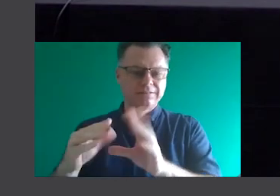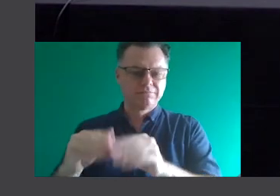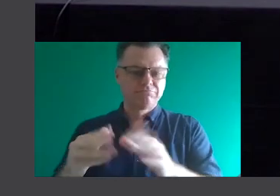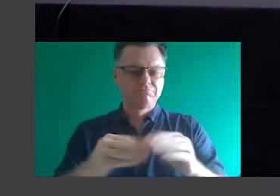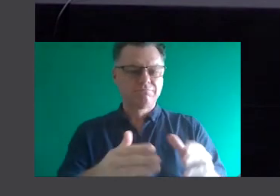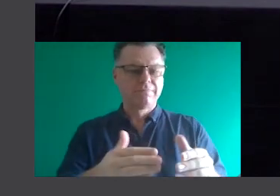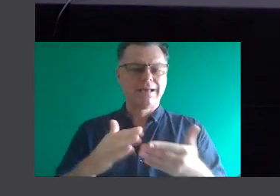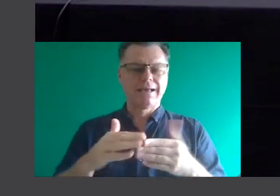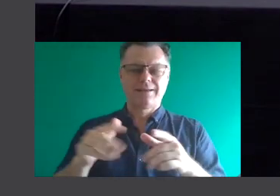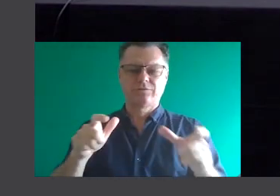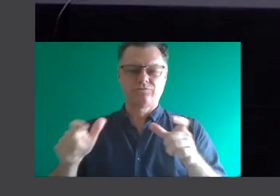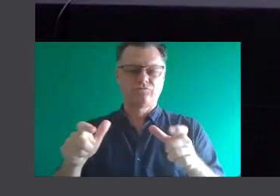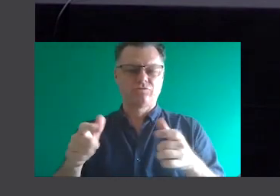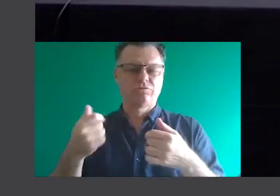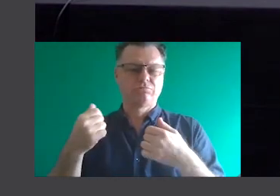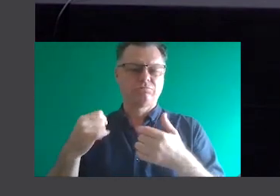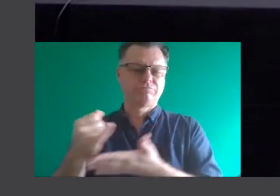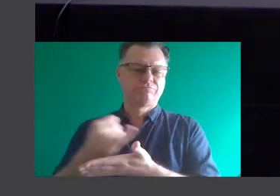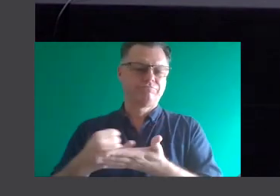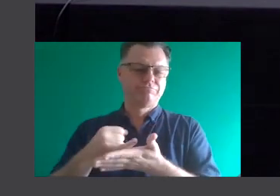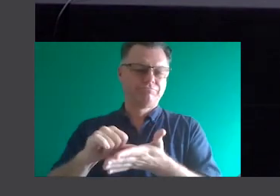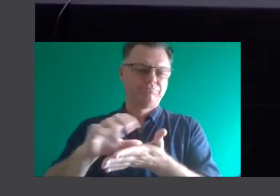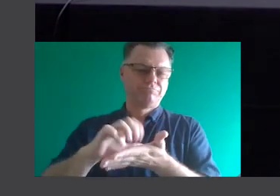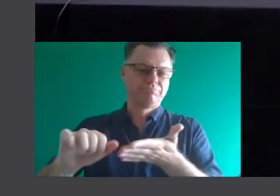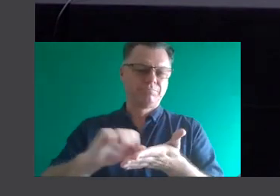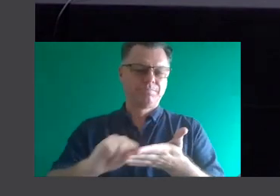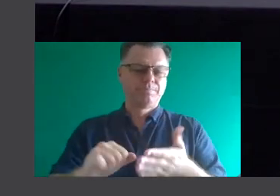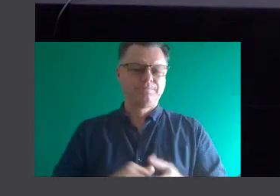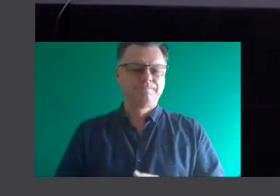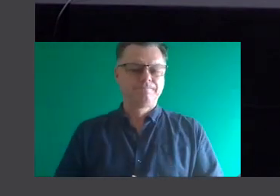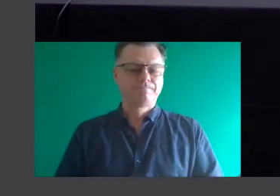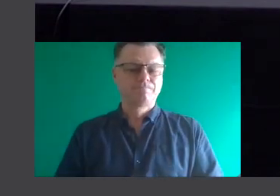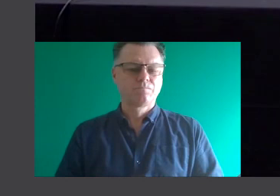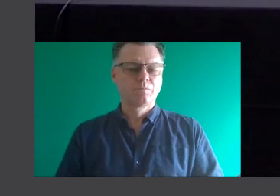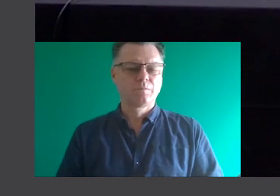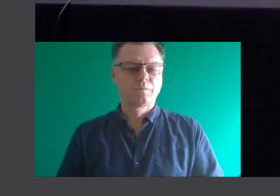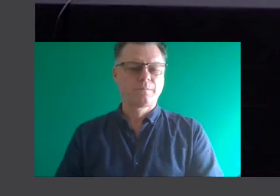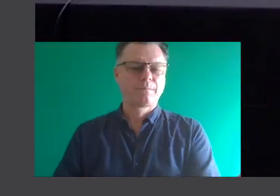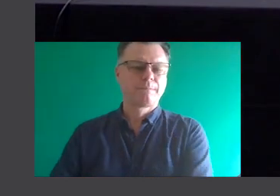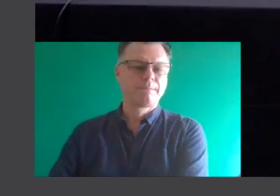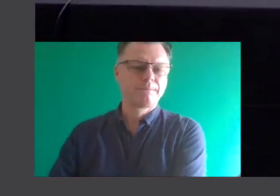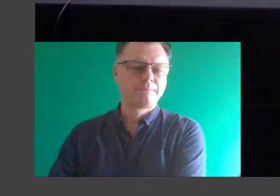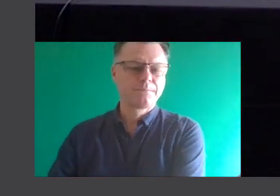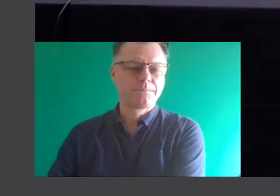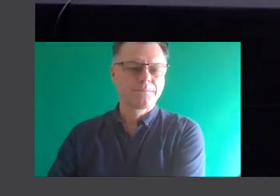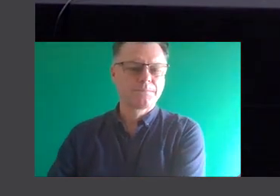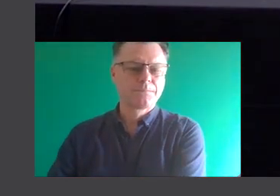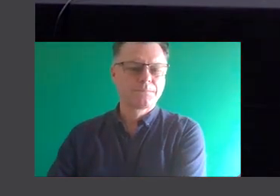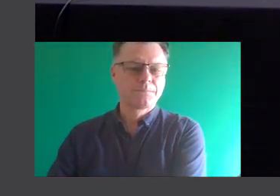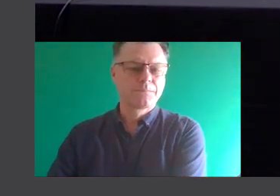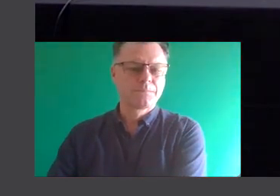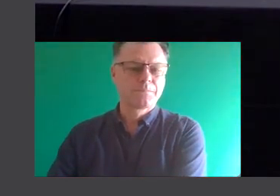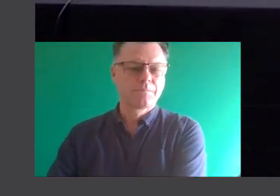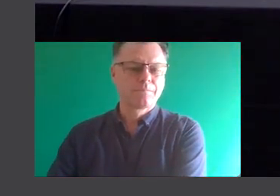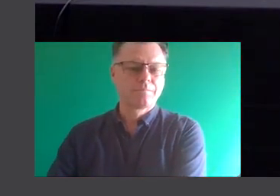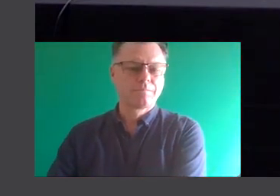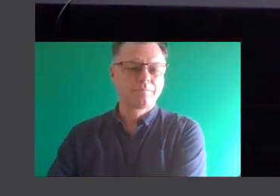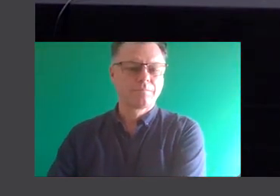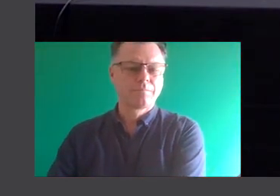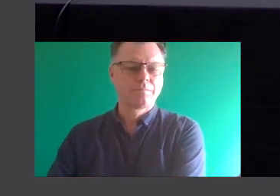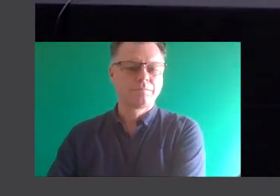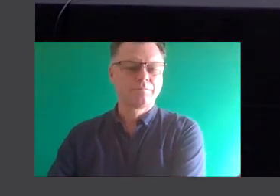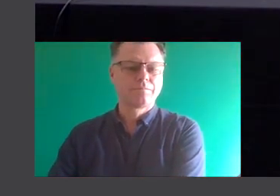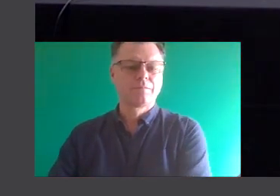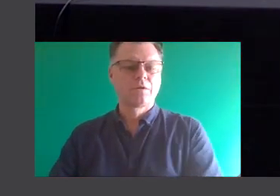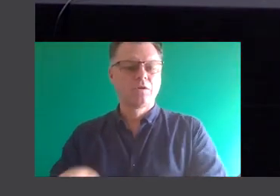as identify remedies and controls to help prevent corruption. What we learned can be applied